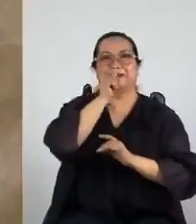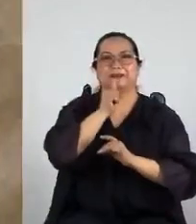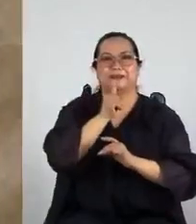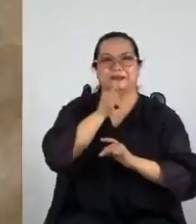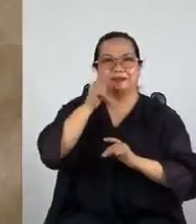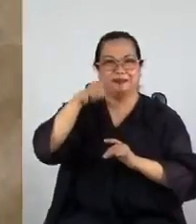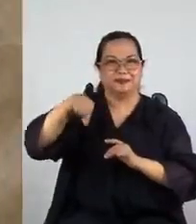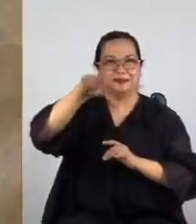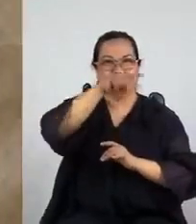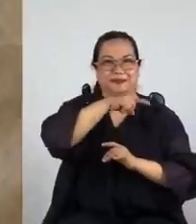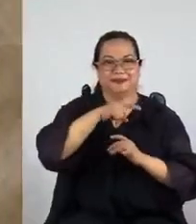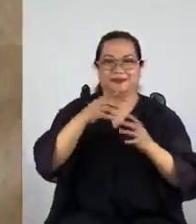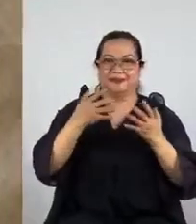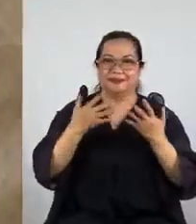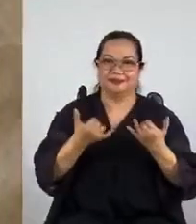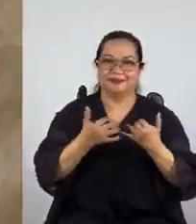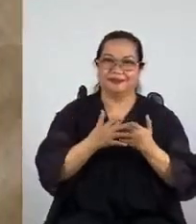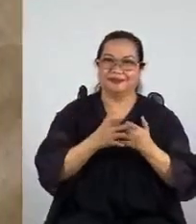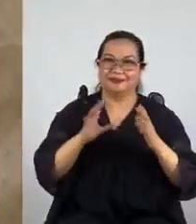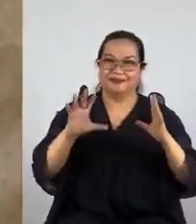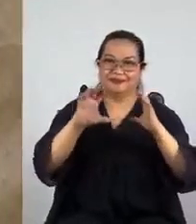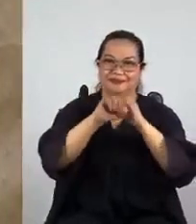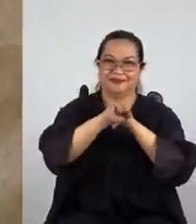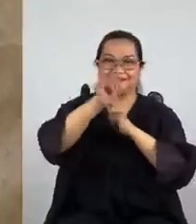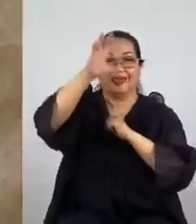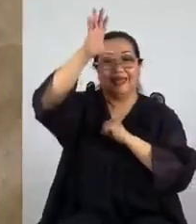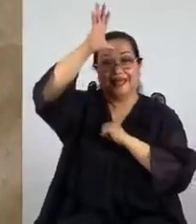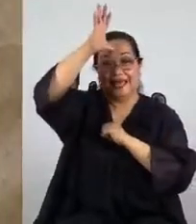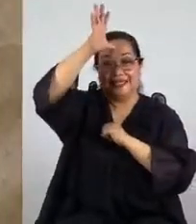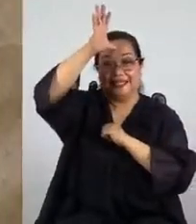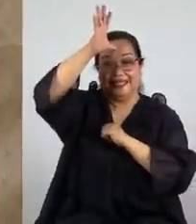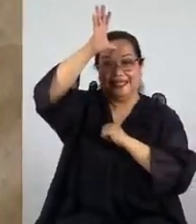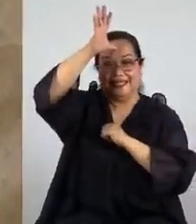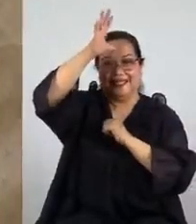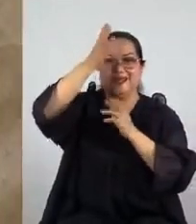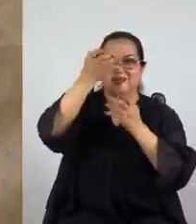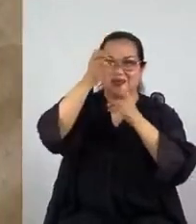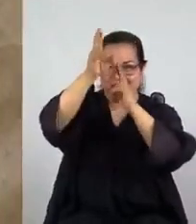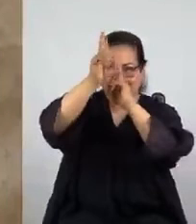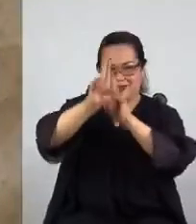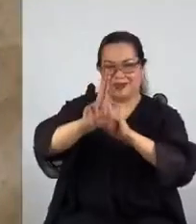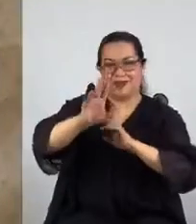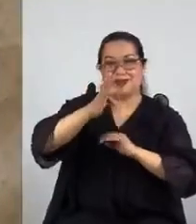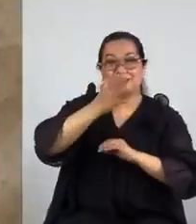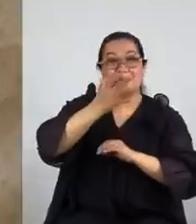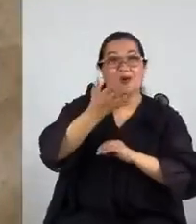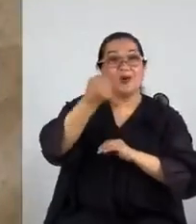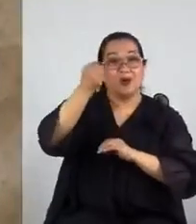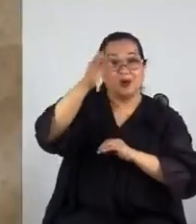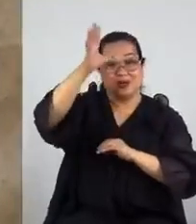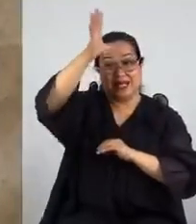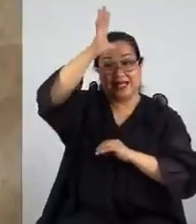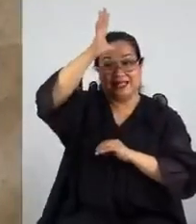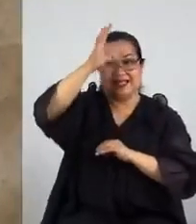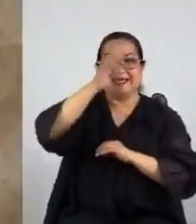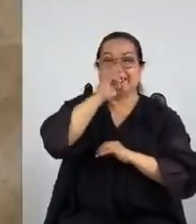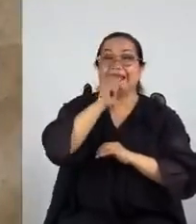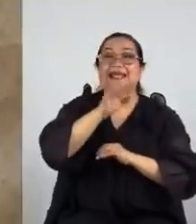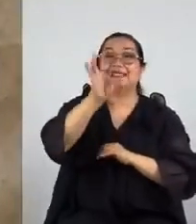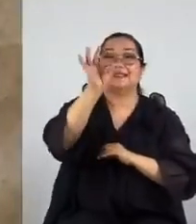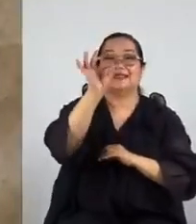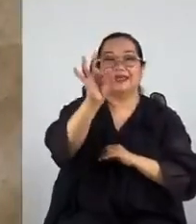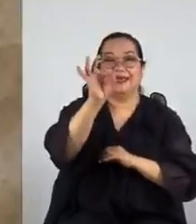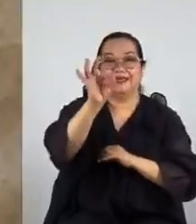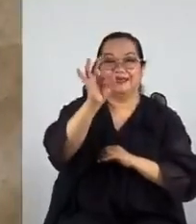just give my daddy as an illustration. I just want to honor him. You know, my daddy is 90 years old. He turned 90